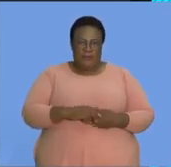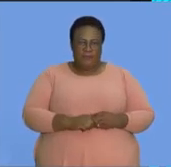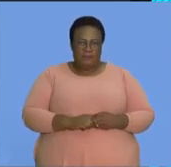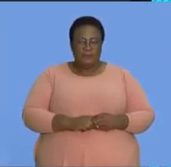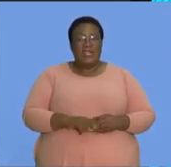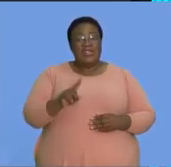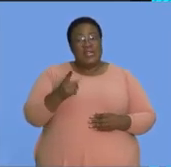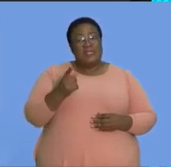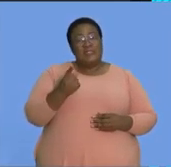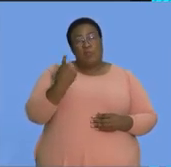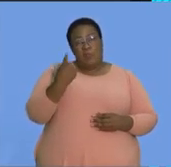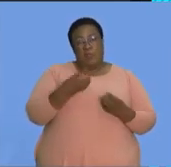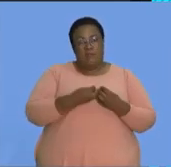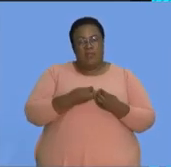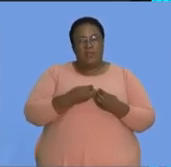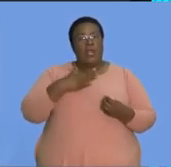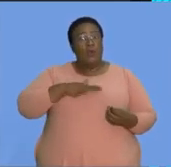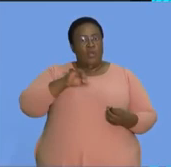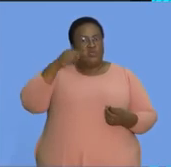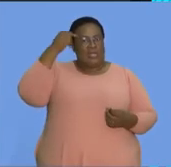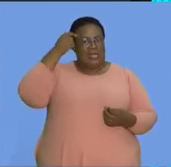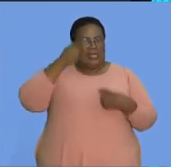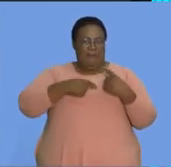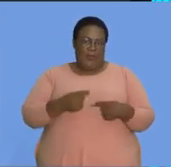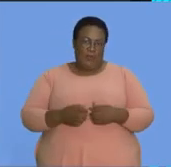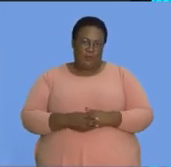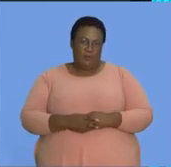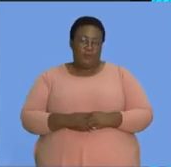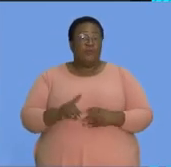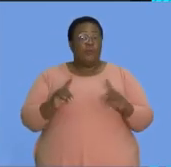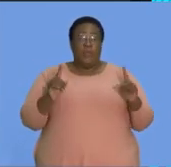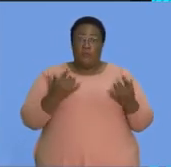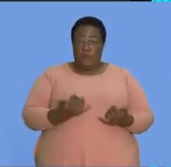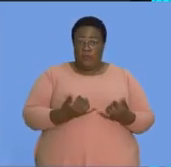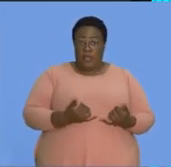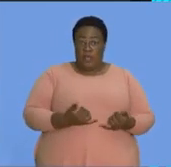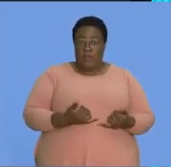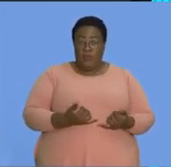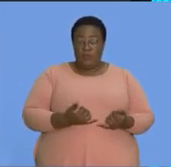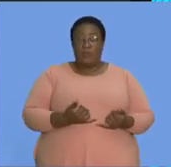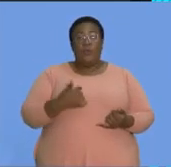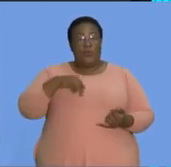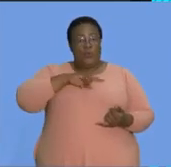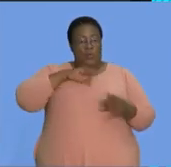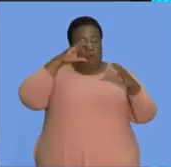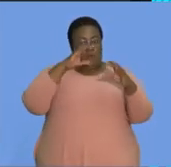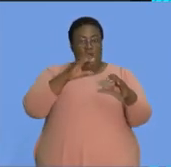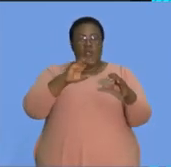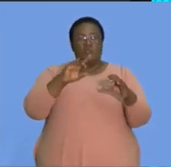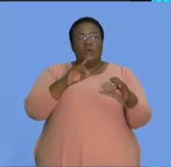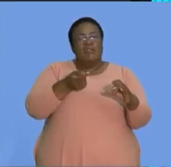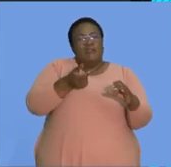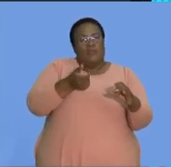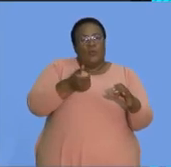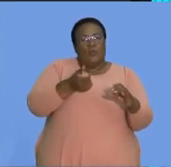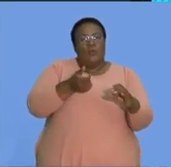that I need you to be thinking about as we are continuing. Right now, we're going to then look at a few options of what